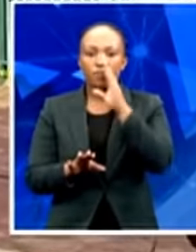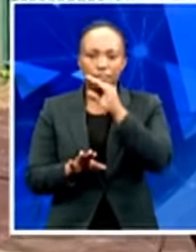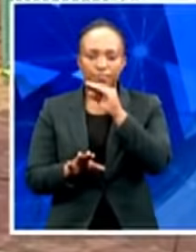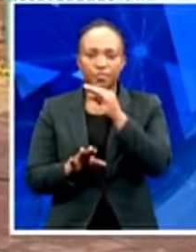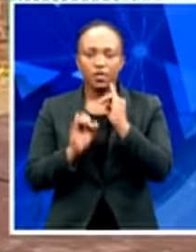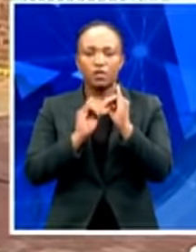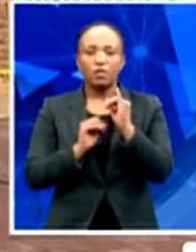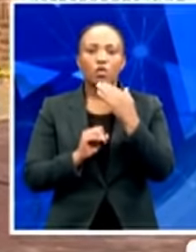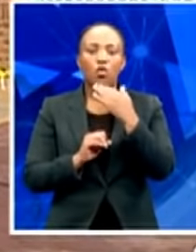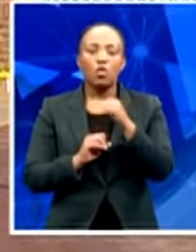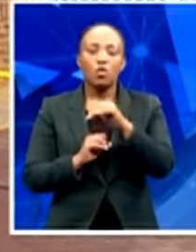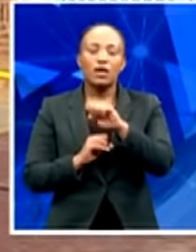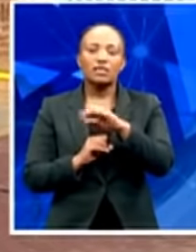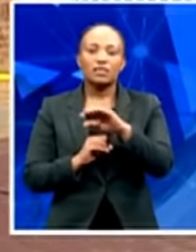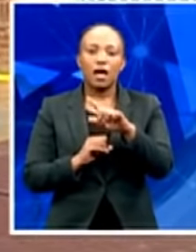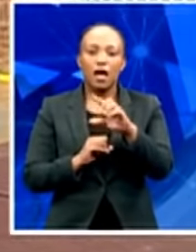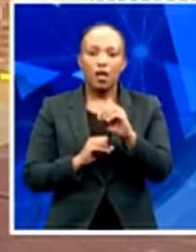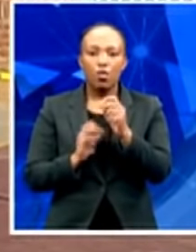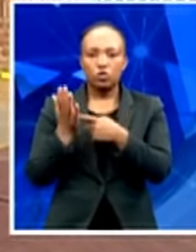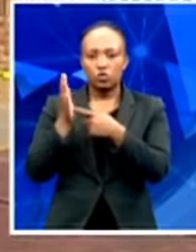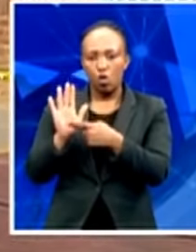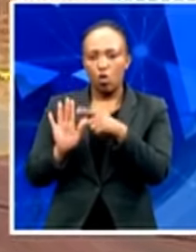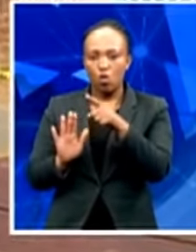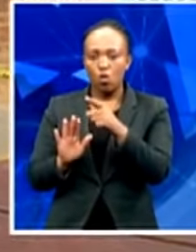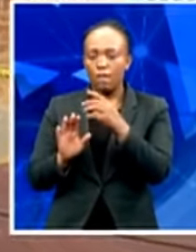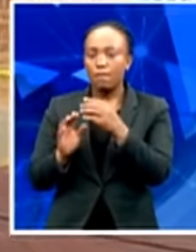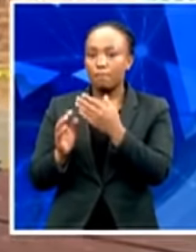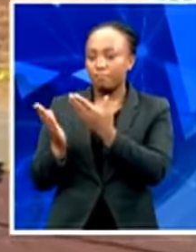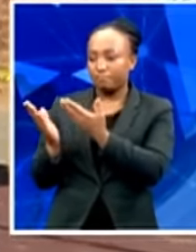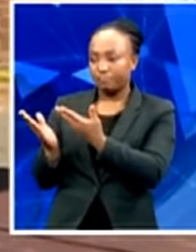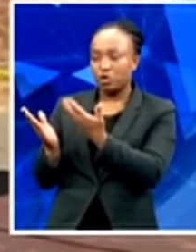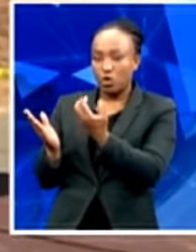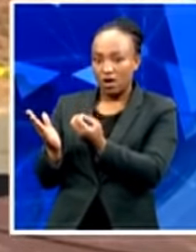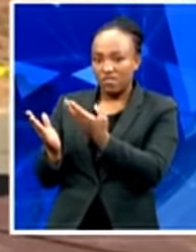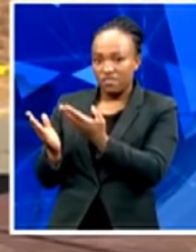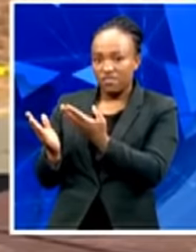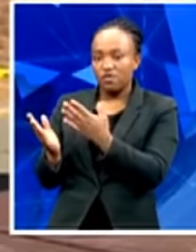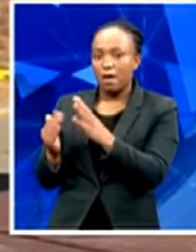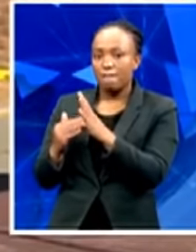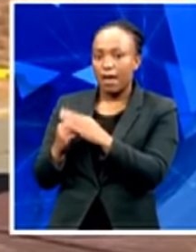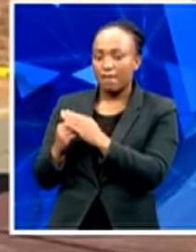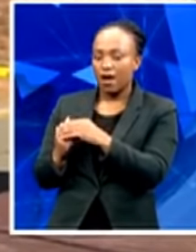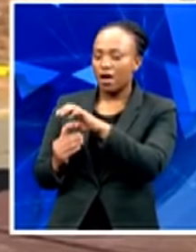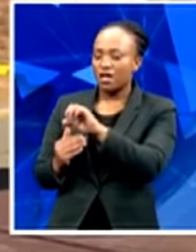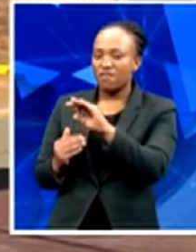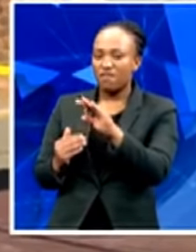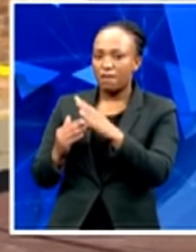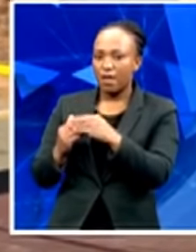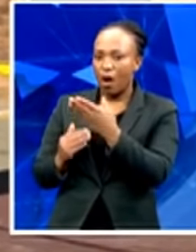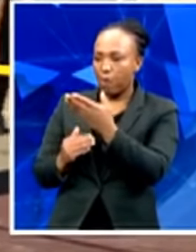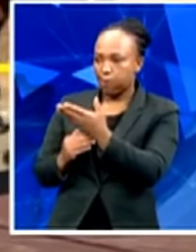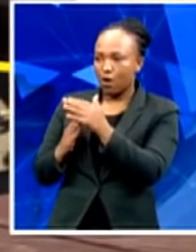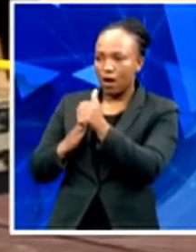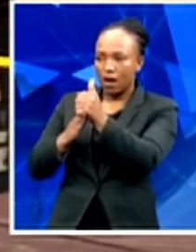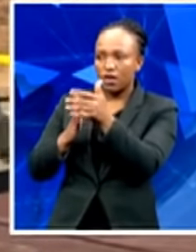on behind me. There you have it. Some EFF members or EFF leaderships have already started arriving